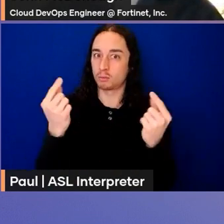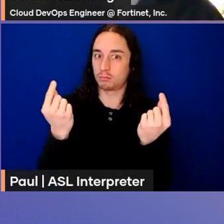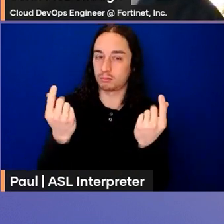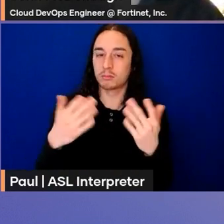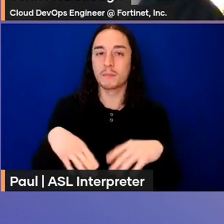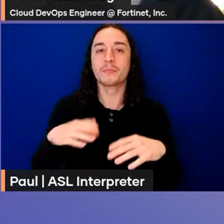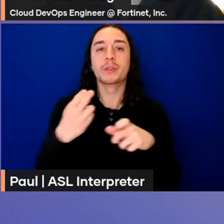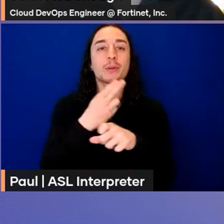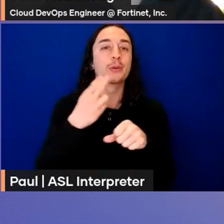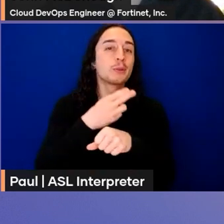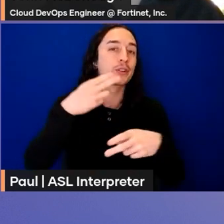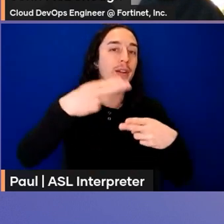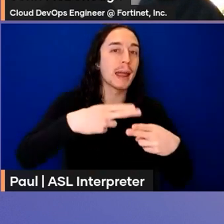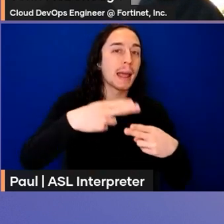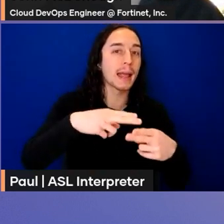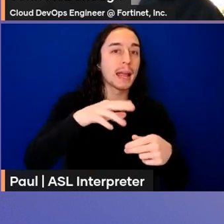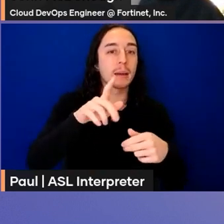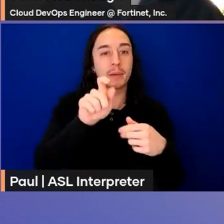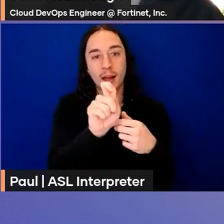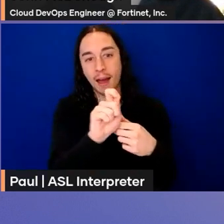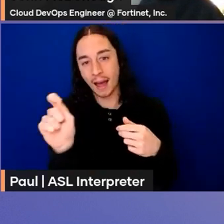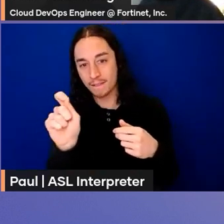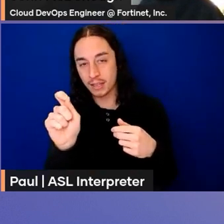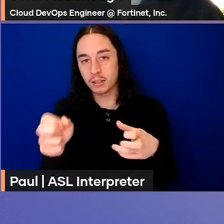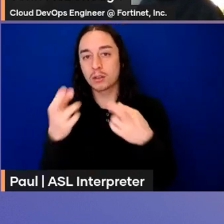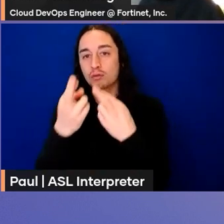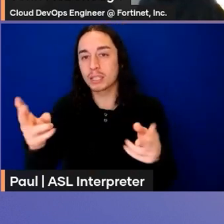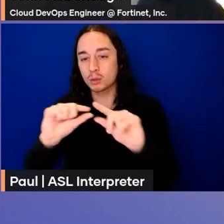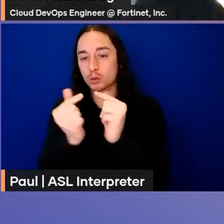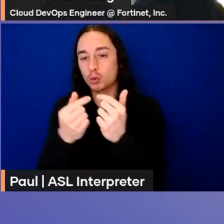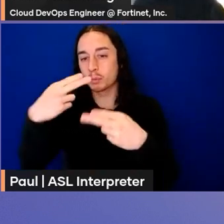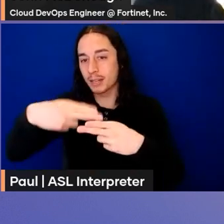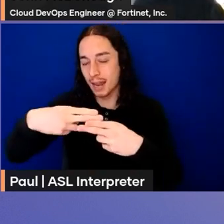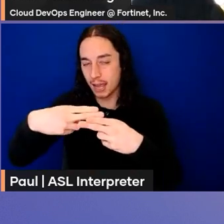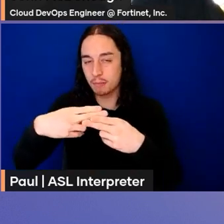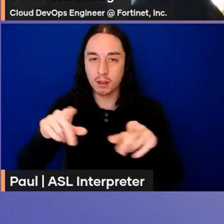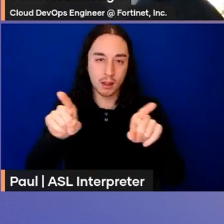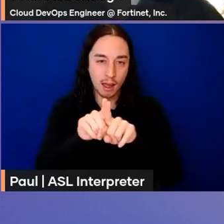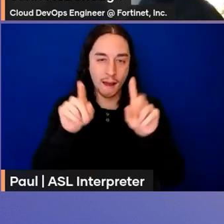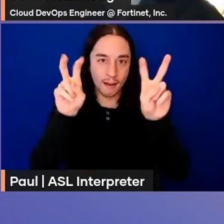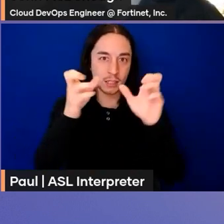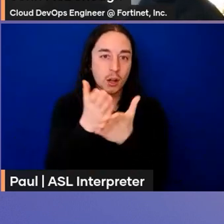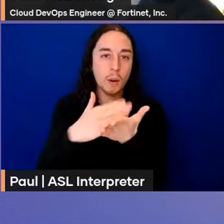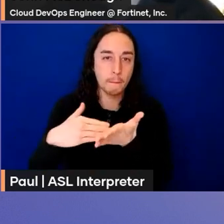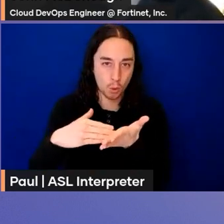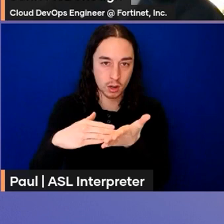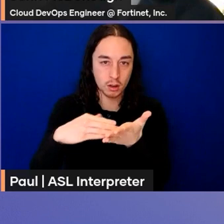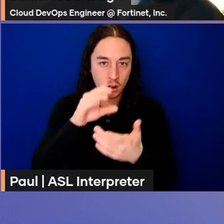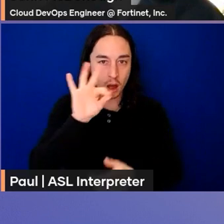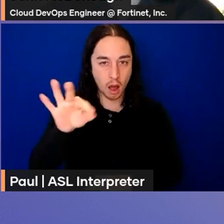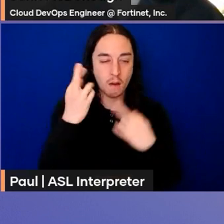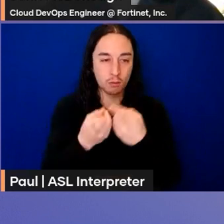and hyphen the resource group name as a component of the resource group.